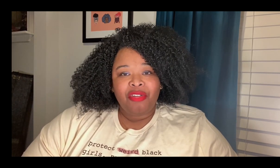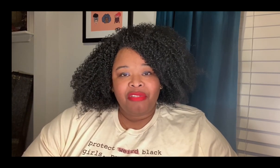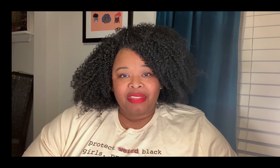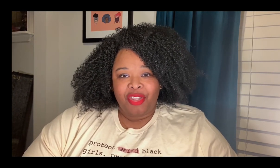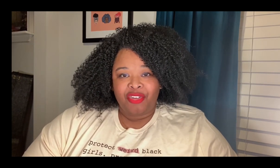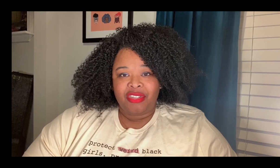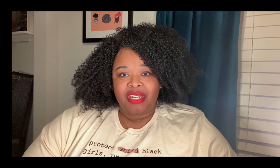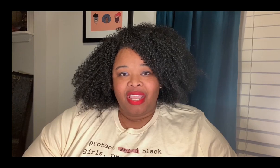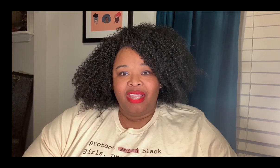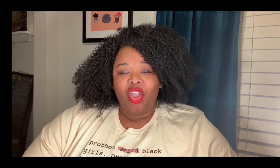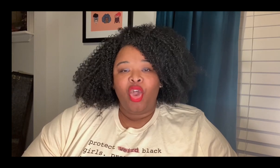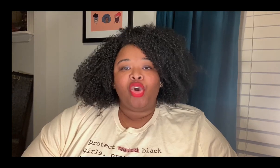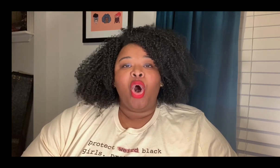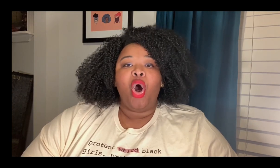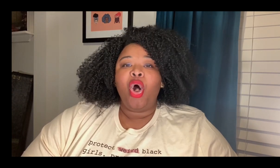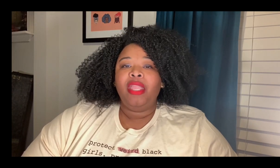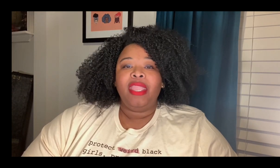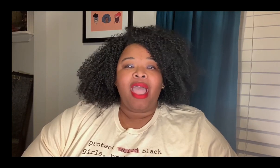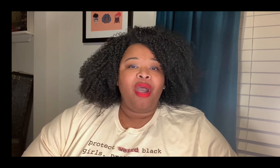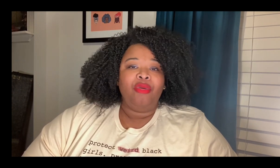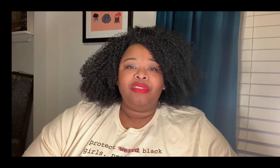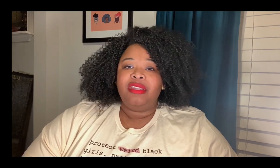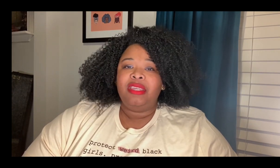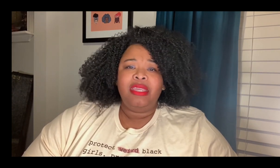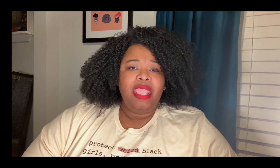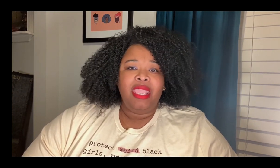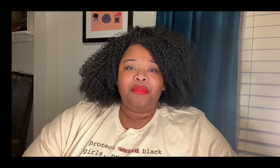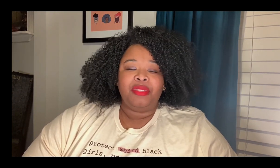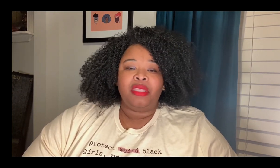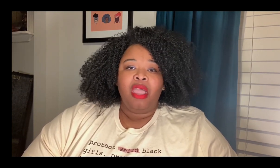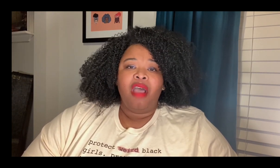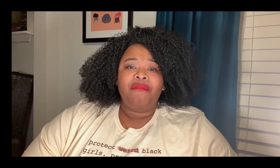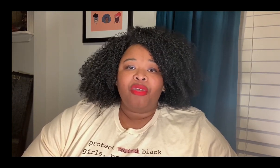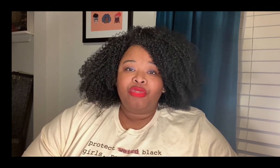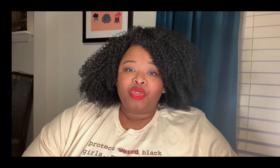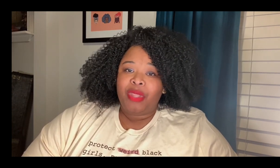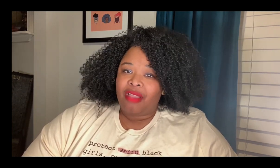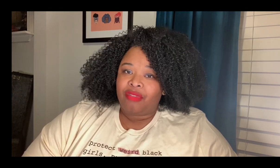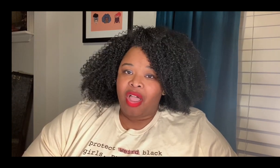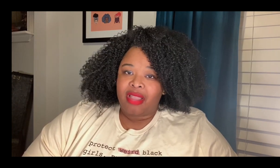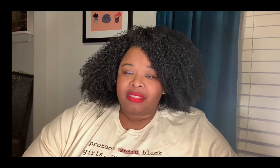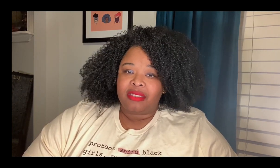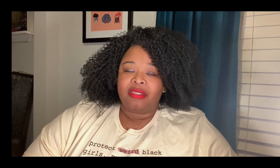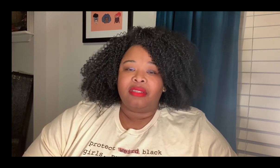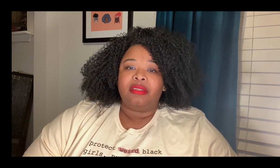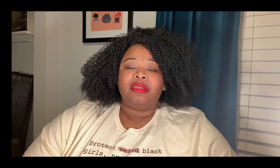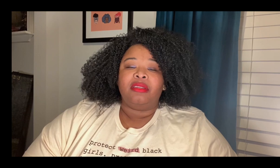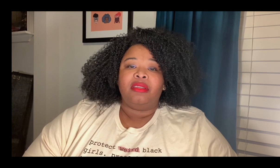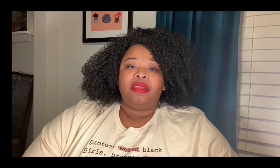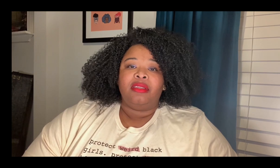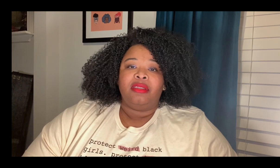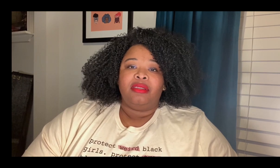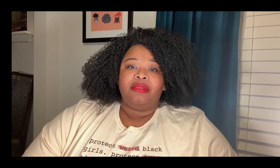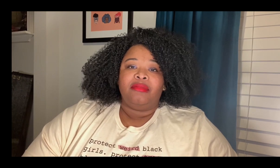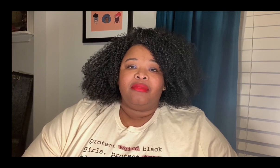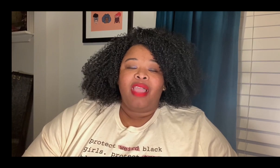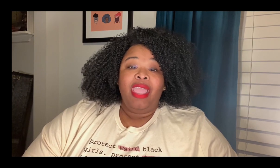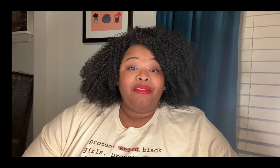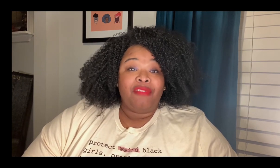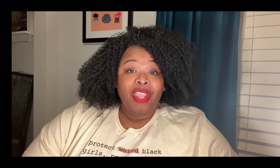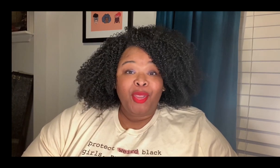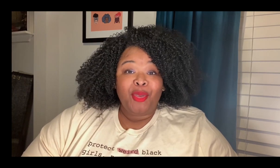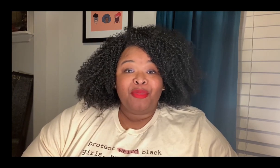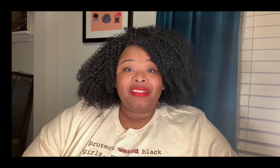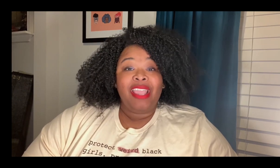you hear the singers tonight calling out the names of those we have lost,